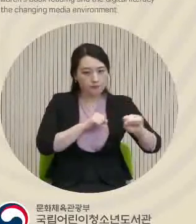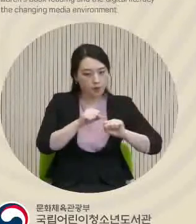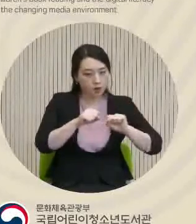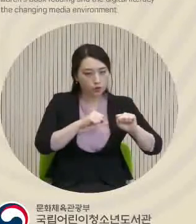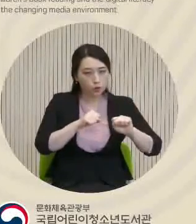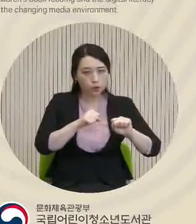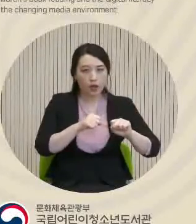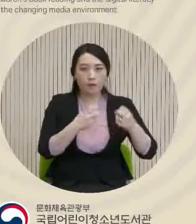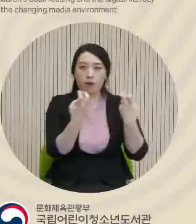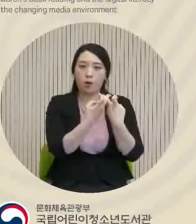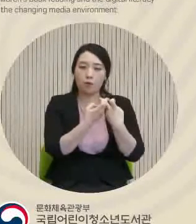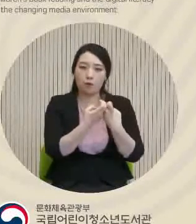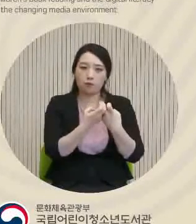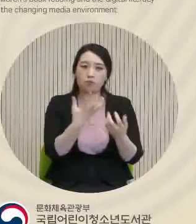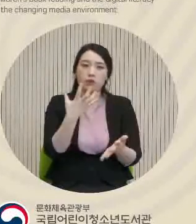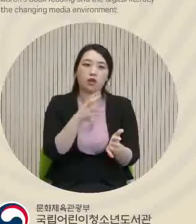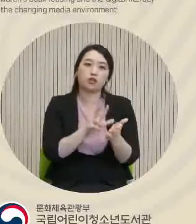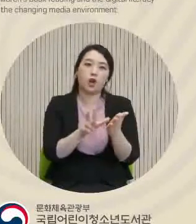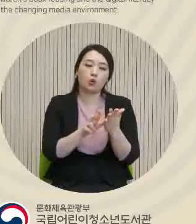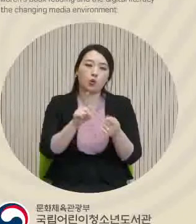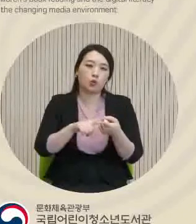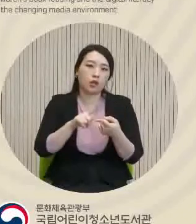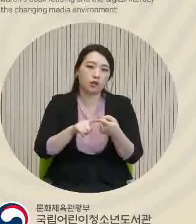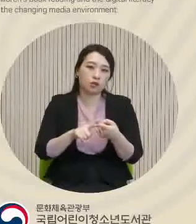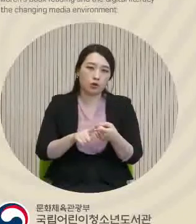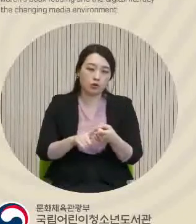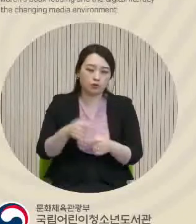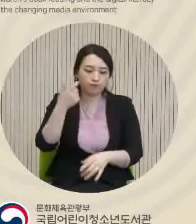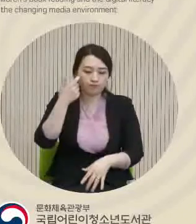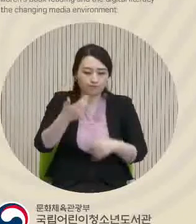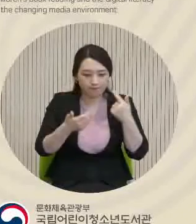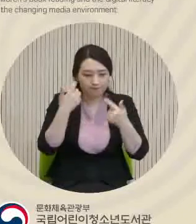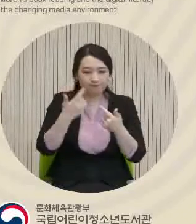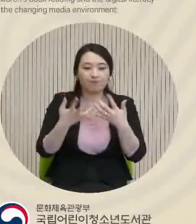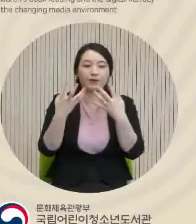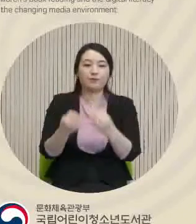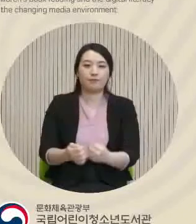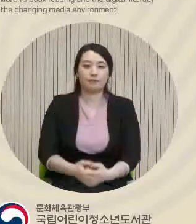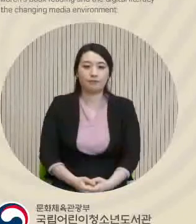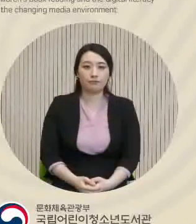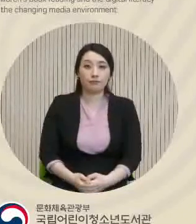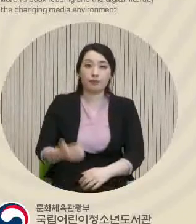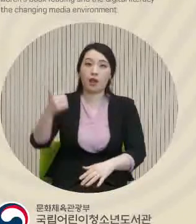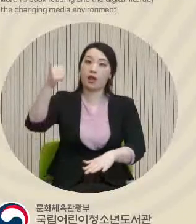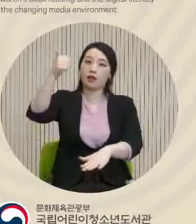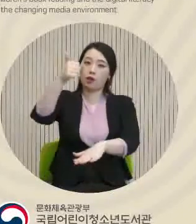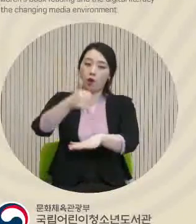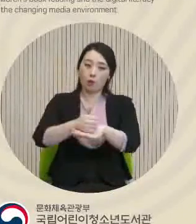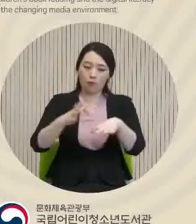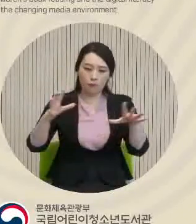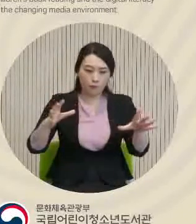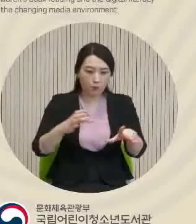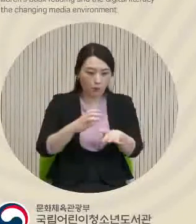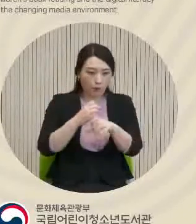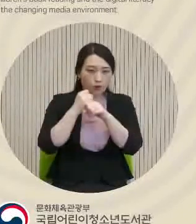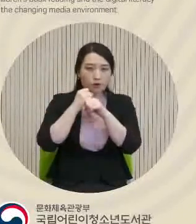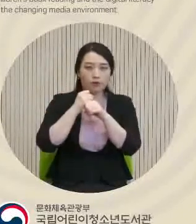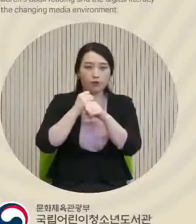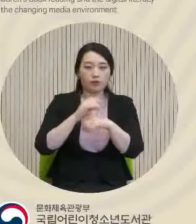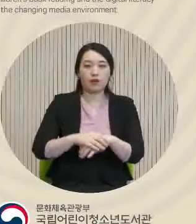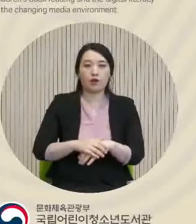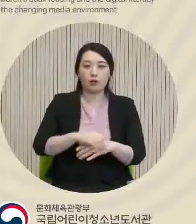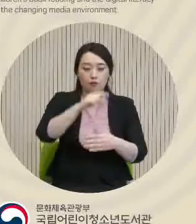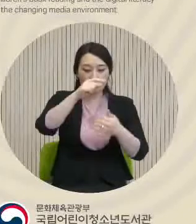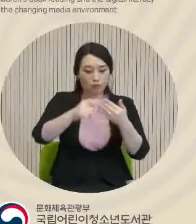got a variety of the informations and demands. And also we asked a continuous advisory from this meeting. And